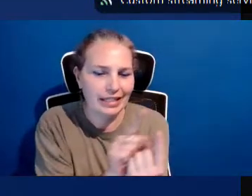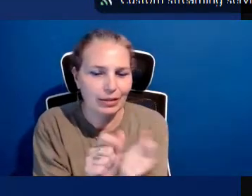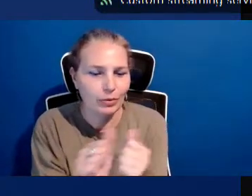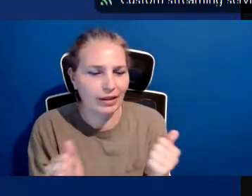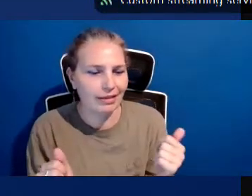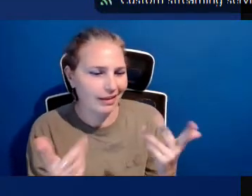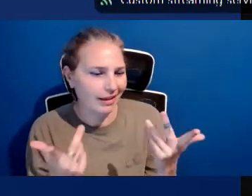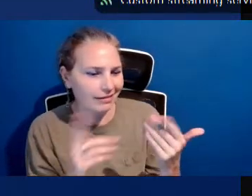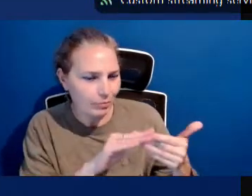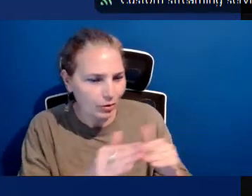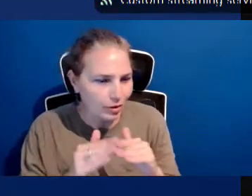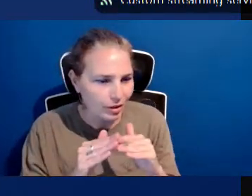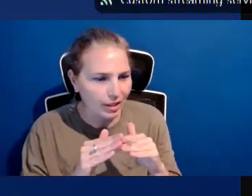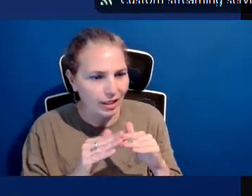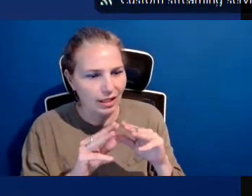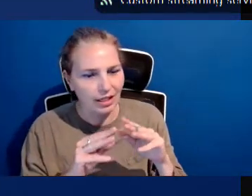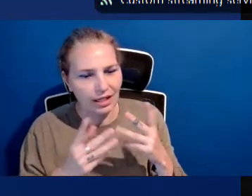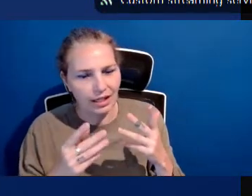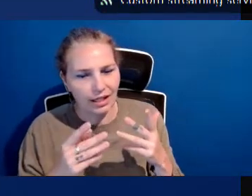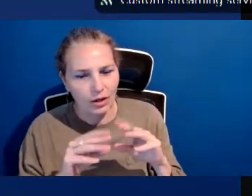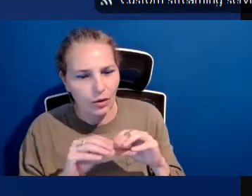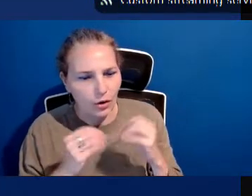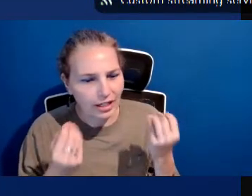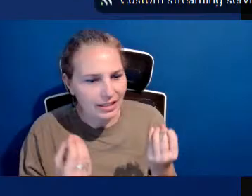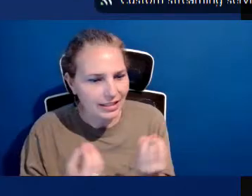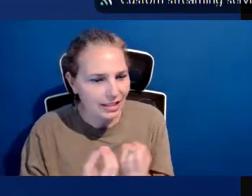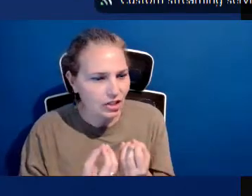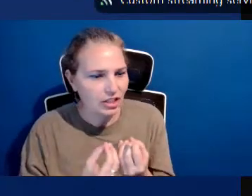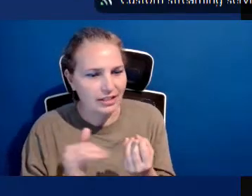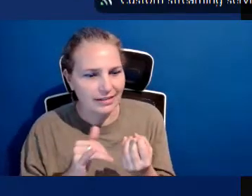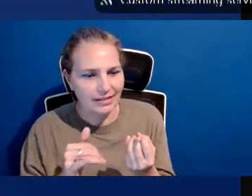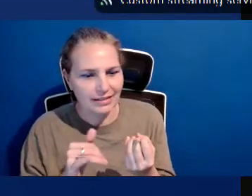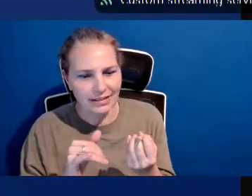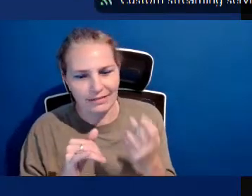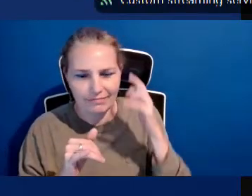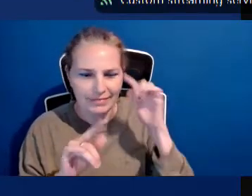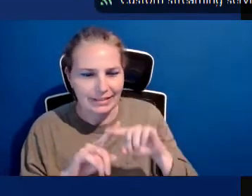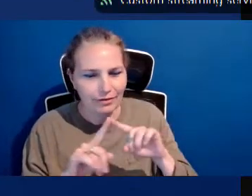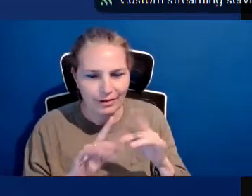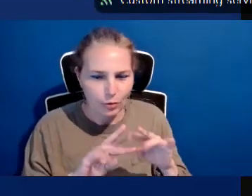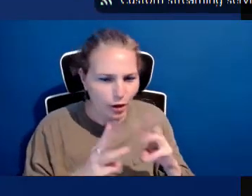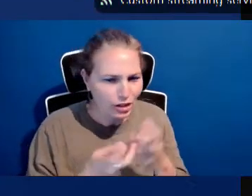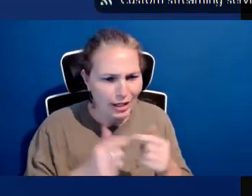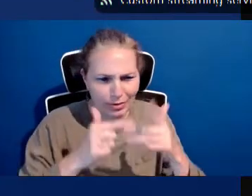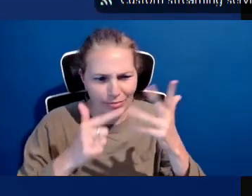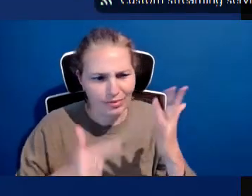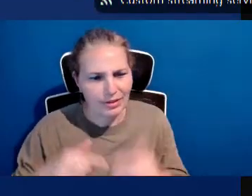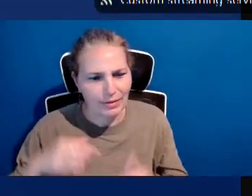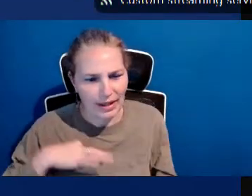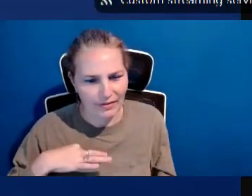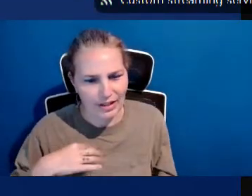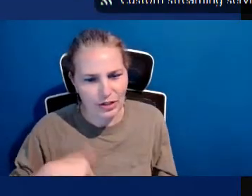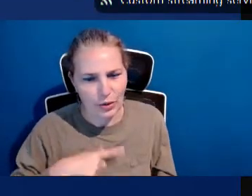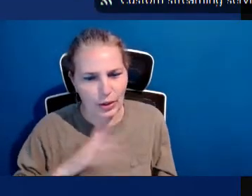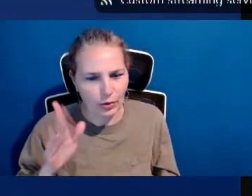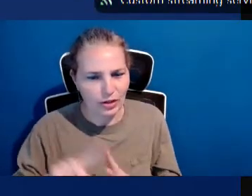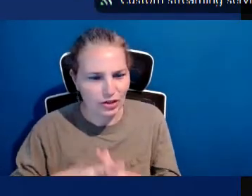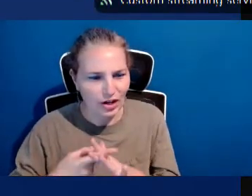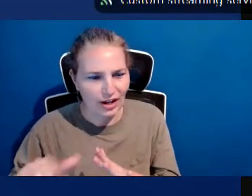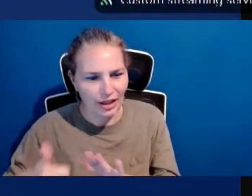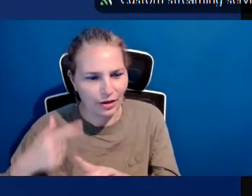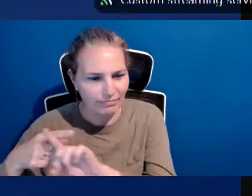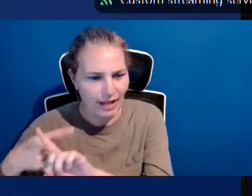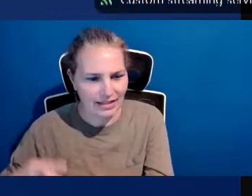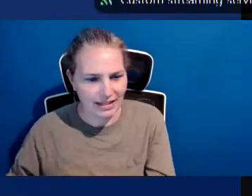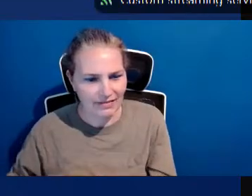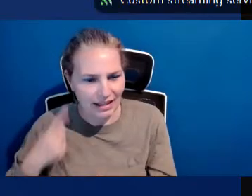benefit there. So we're looking forward to implementation and finding other things for our team to do. So that's an overview